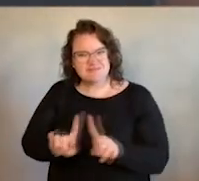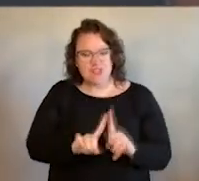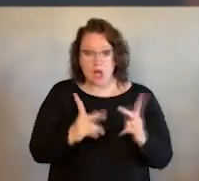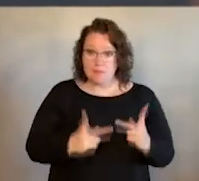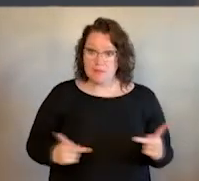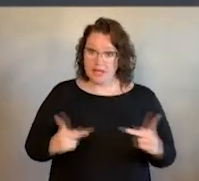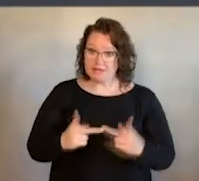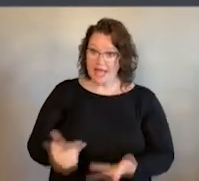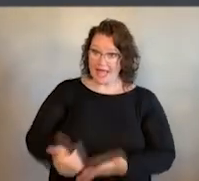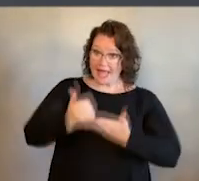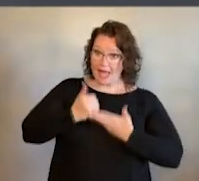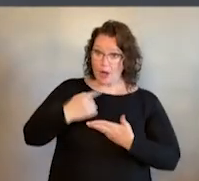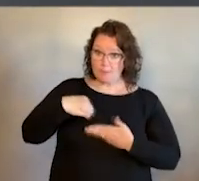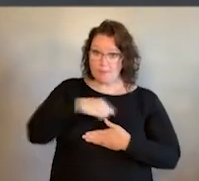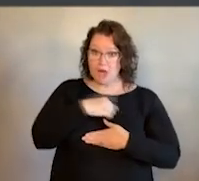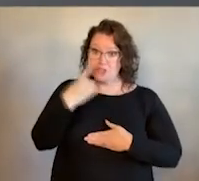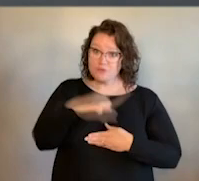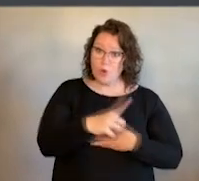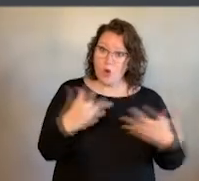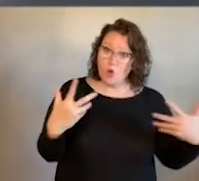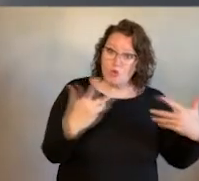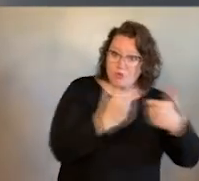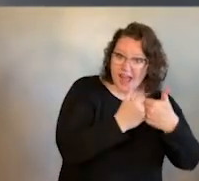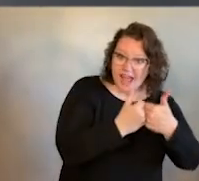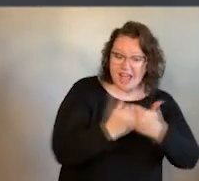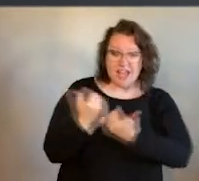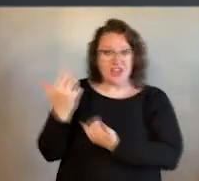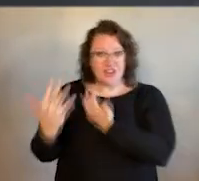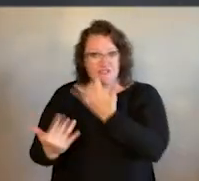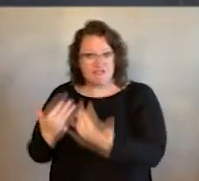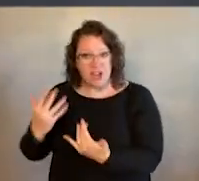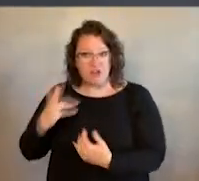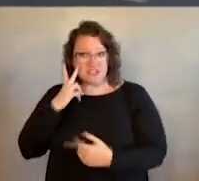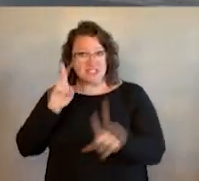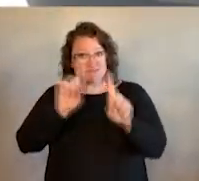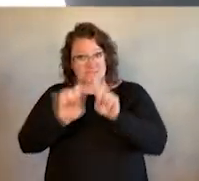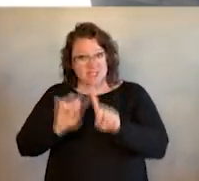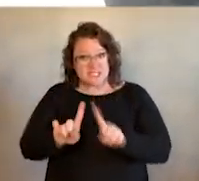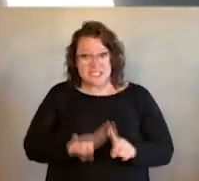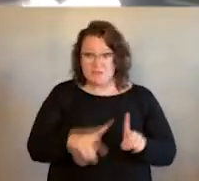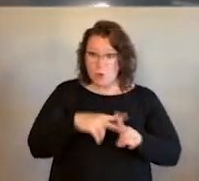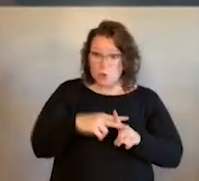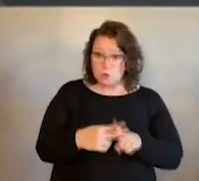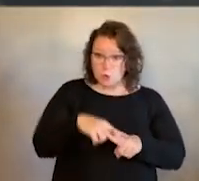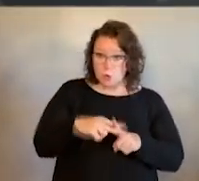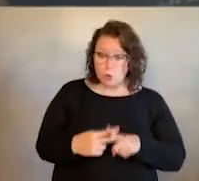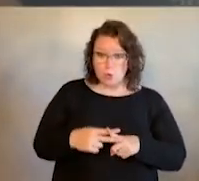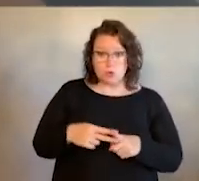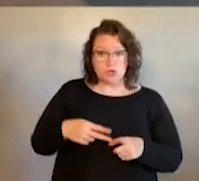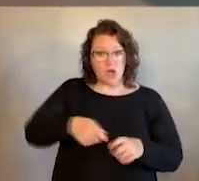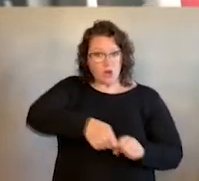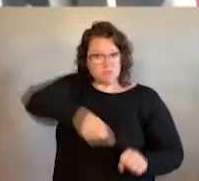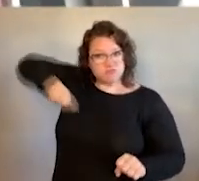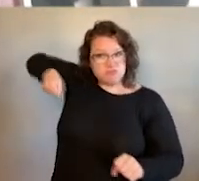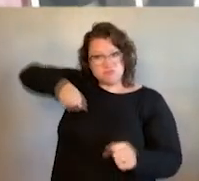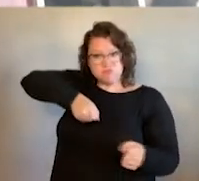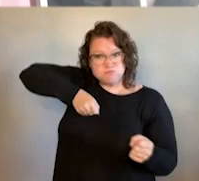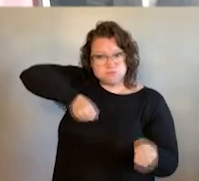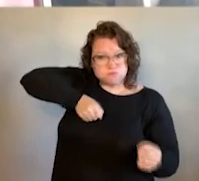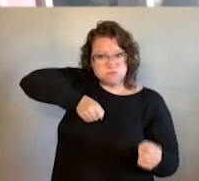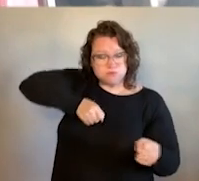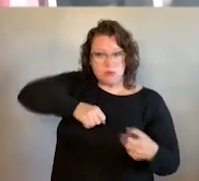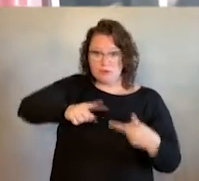help us when we're at a wreck or at a fire. And so you can see various tools here. you can see a chainsaw, you can see